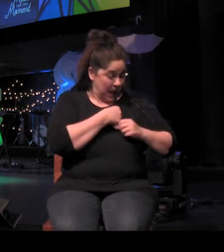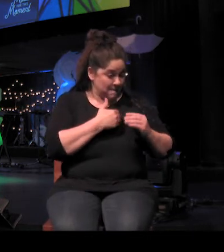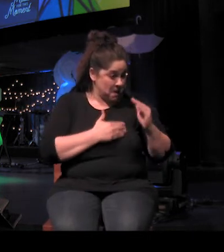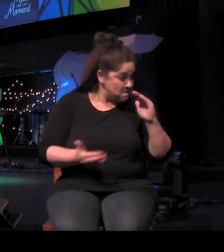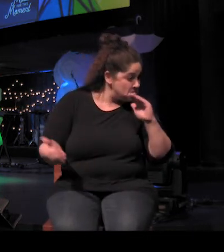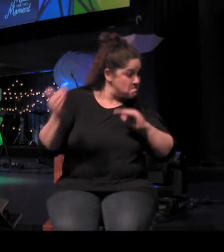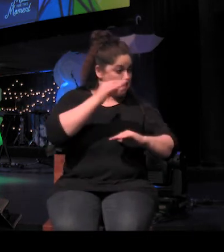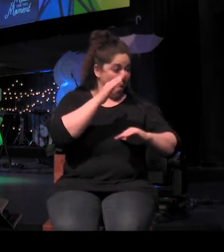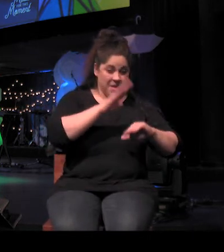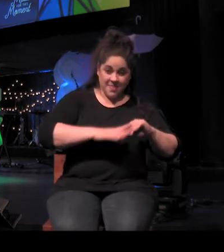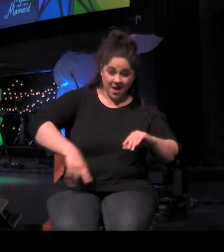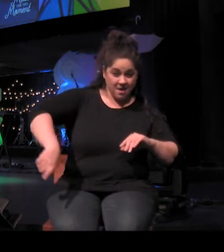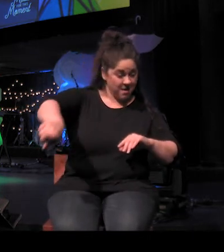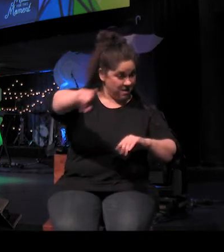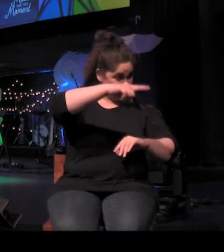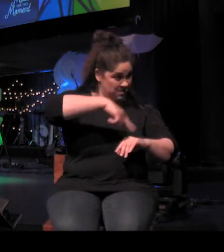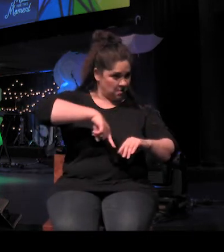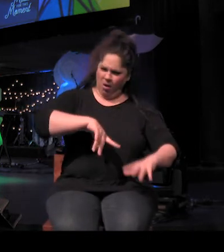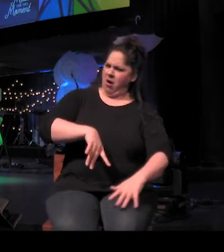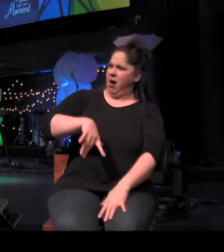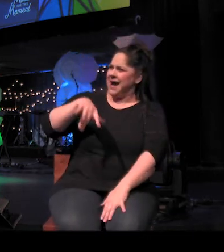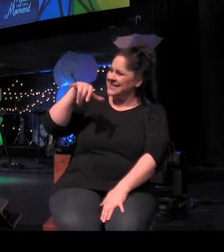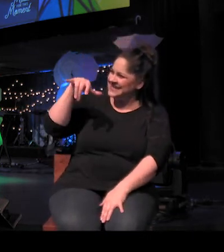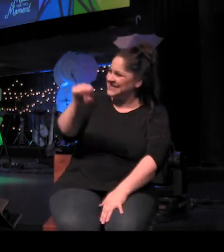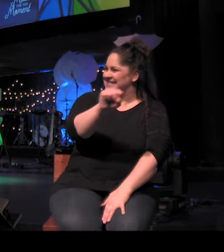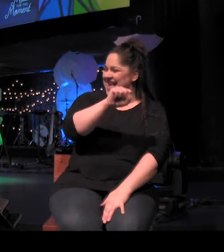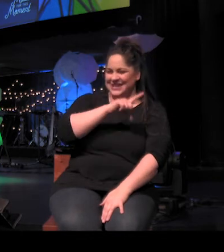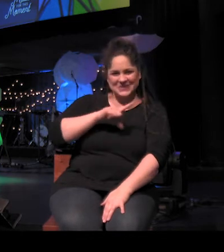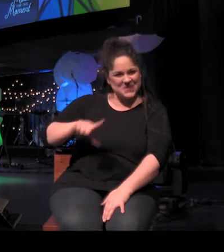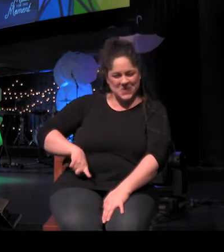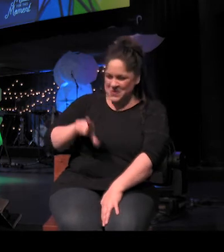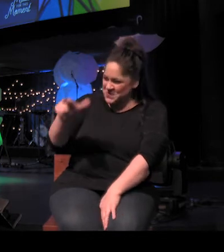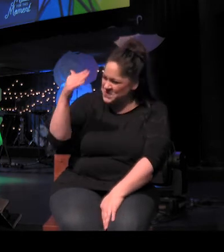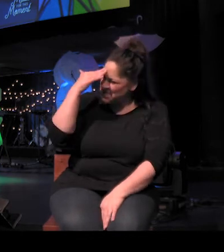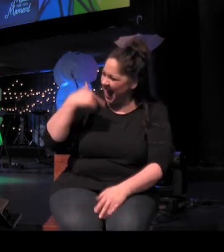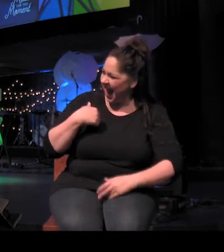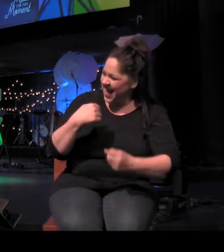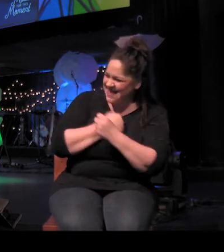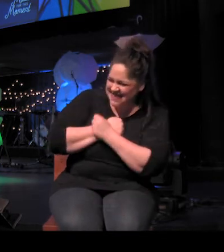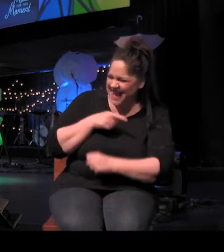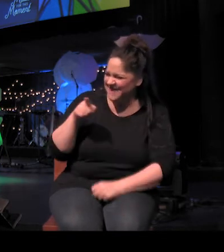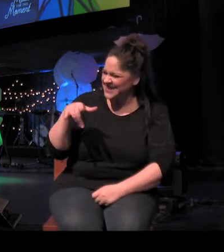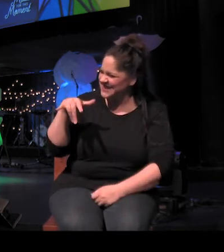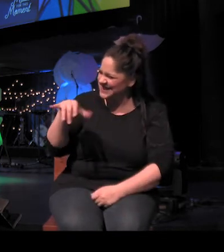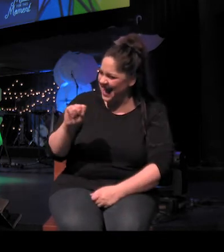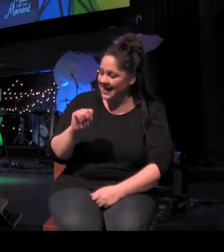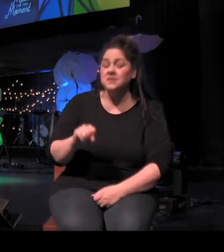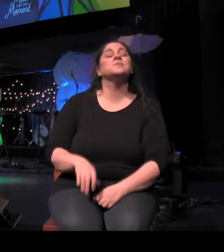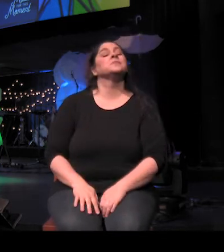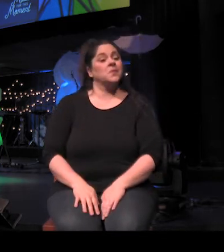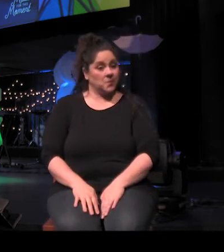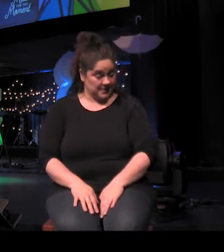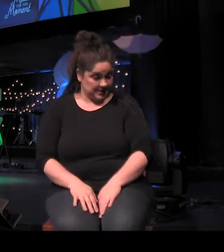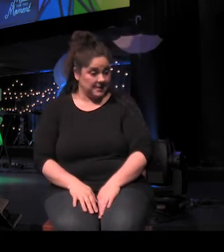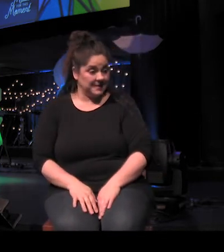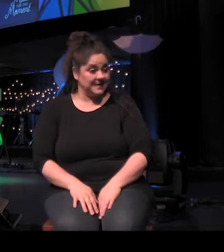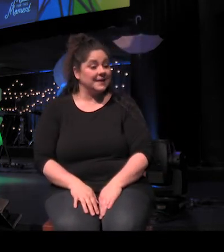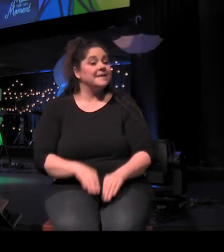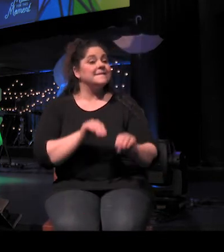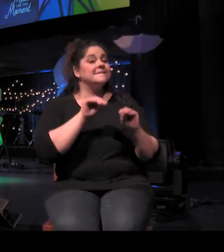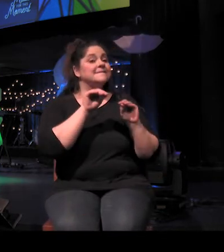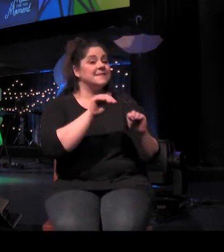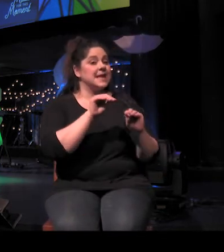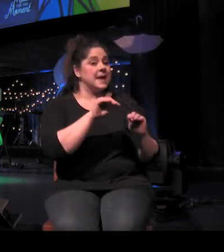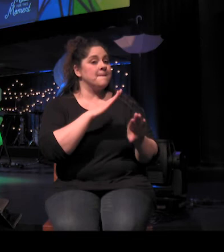answer the question. "Yes, Lord," Peter replied, "you know I love you." "Then feed my